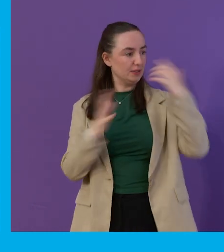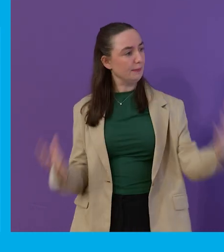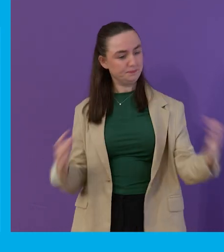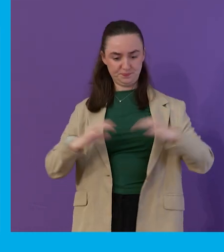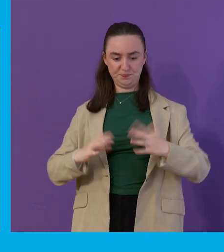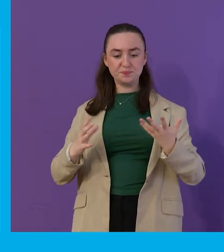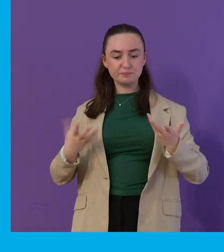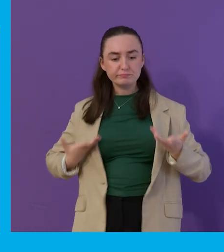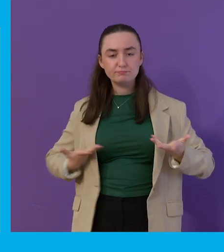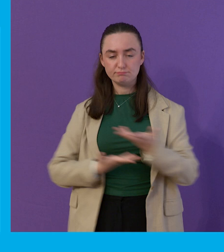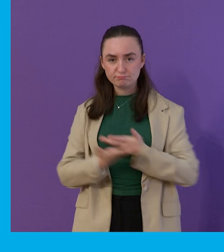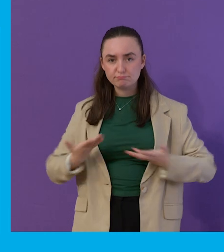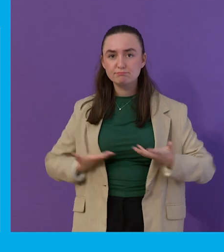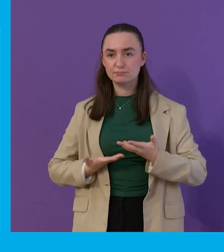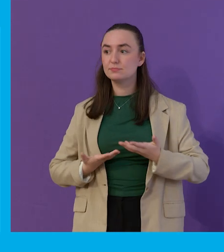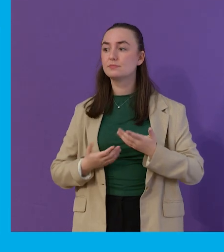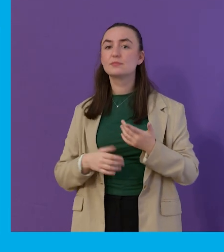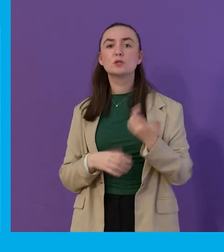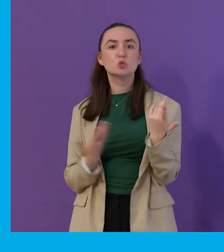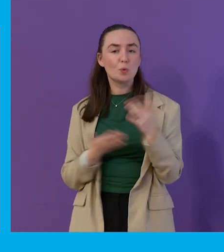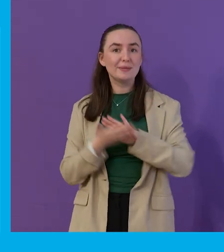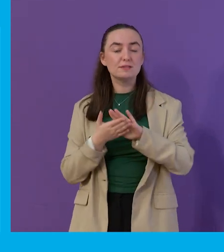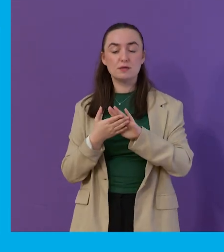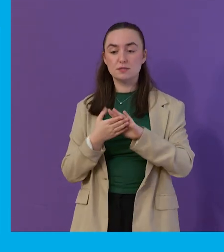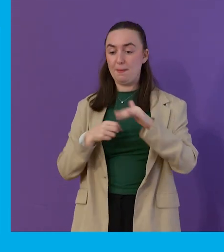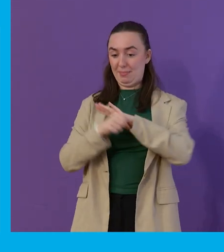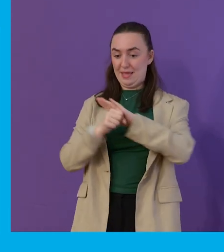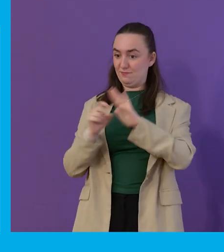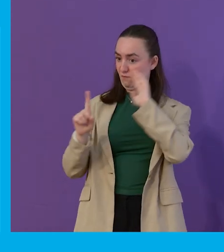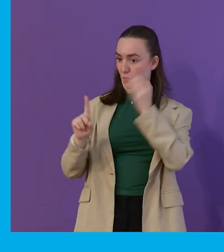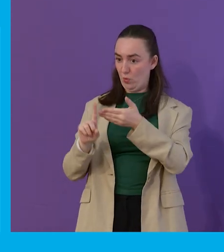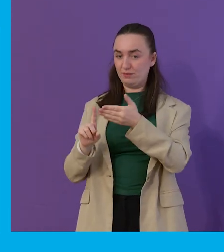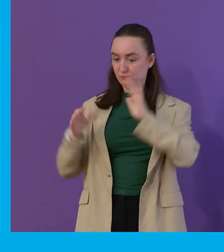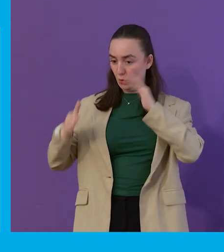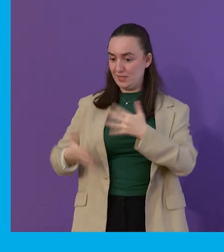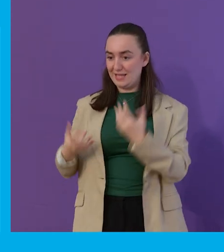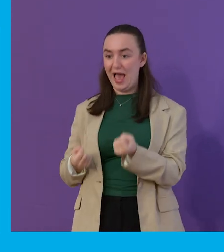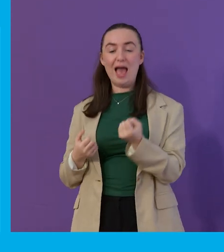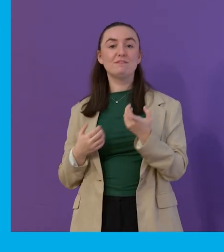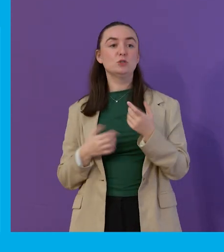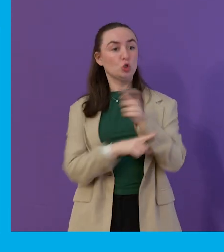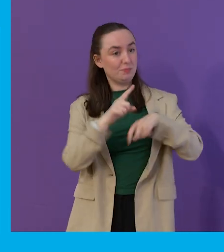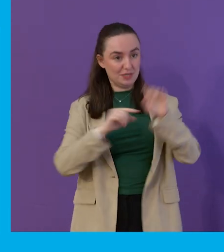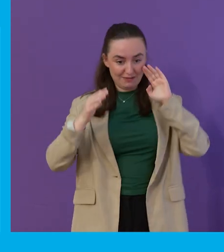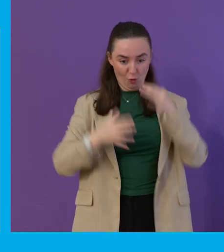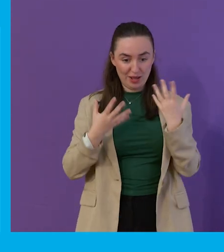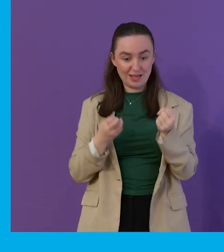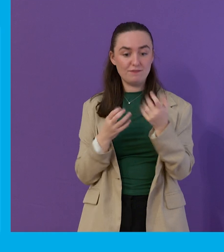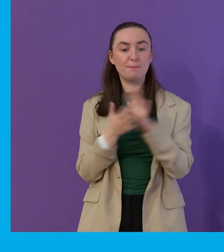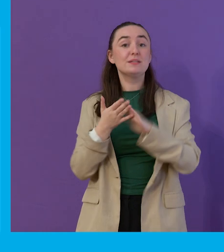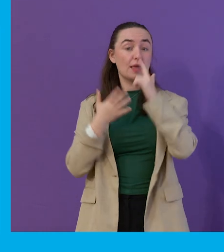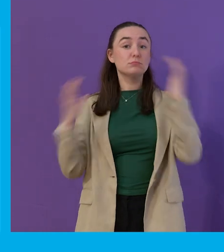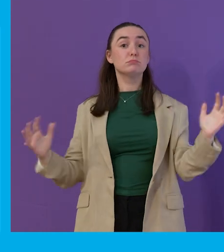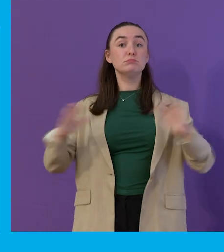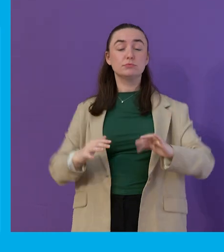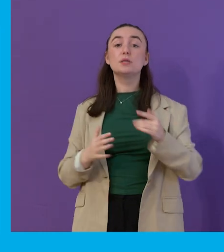a place. So it's place-driven, community-driven, directly electable, and in a position where they